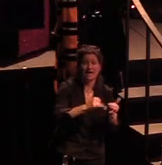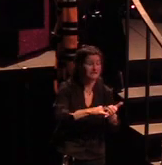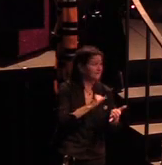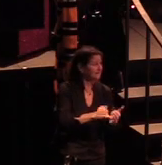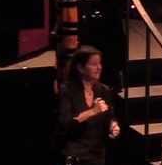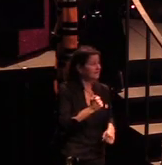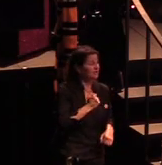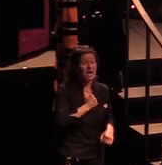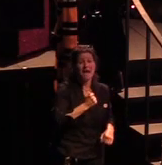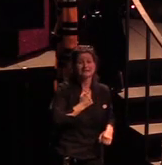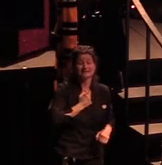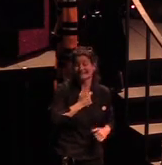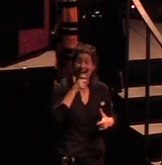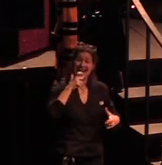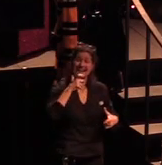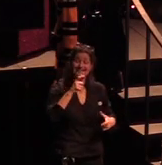is Jesus